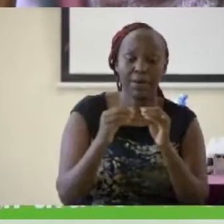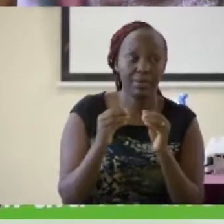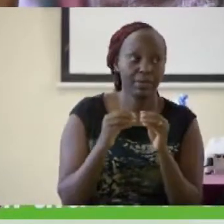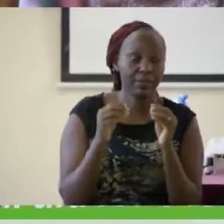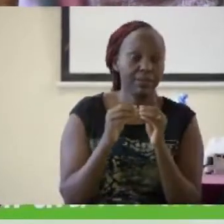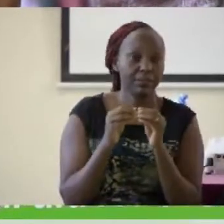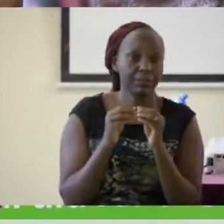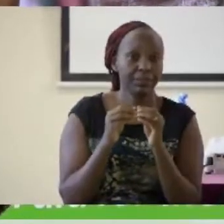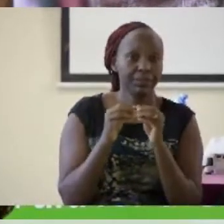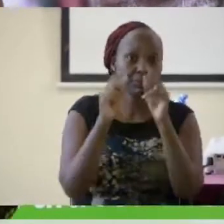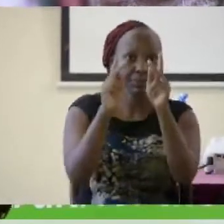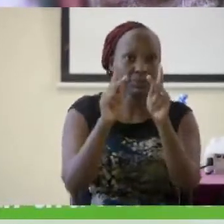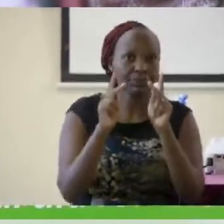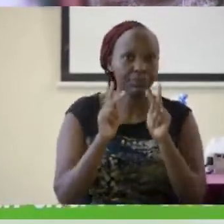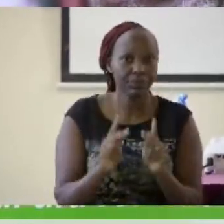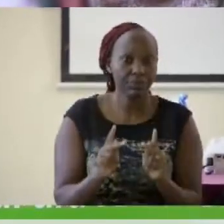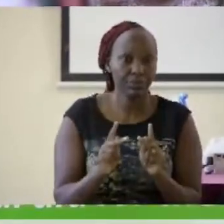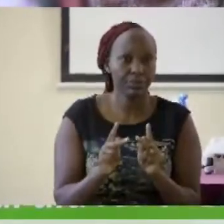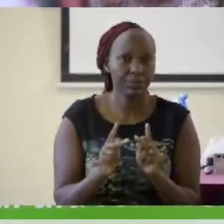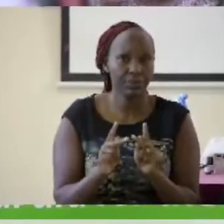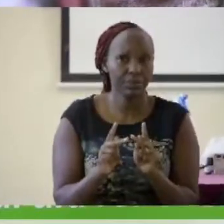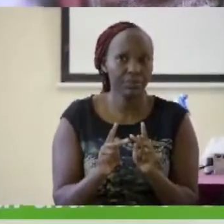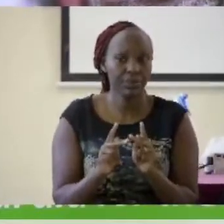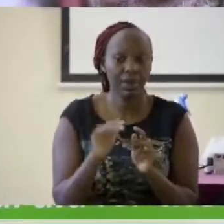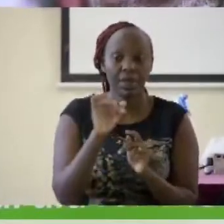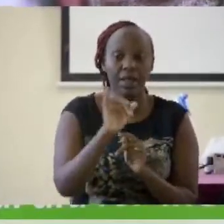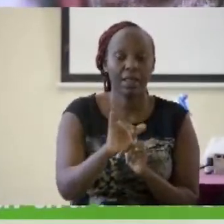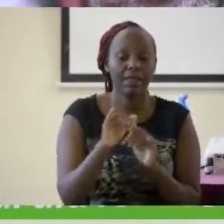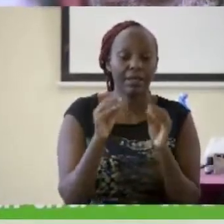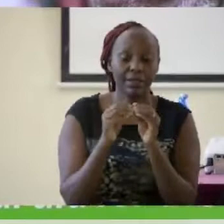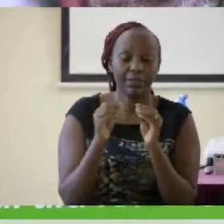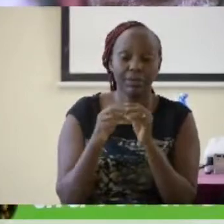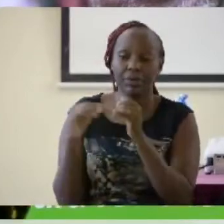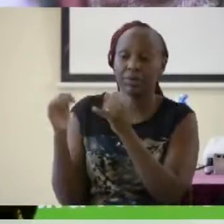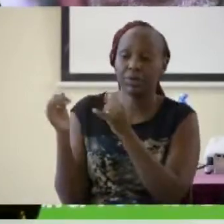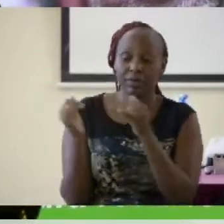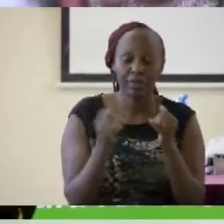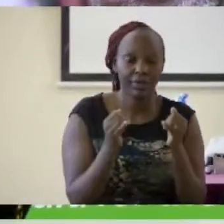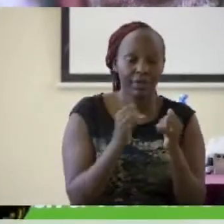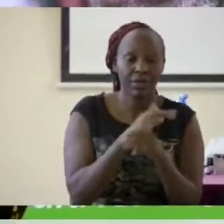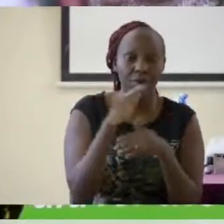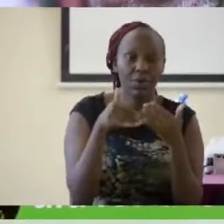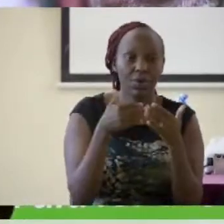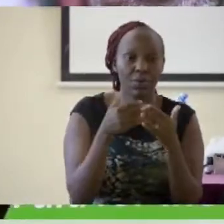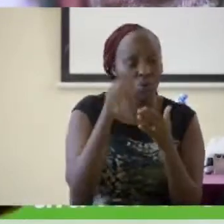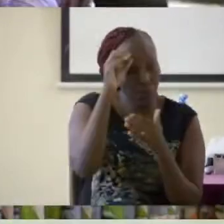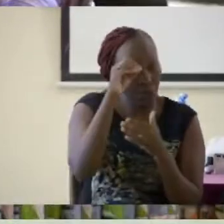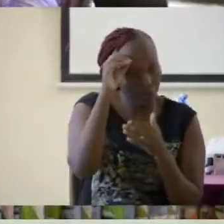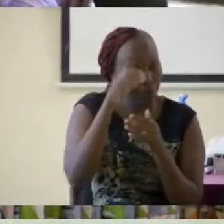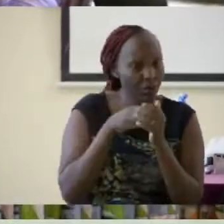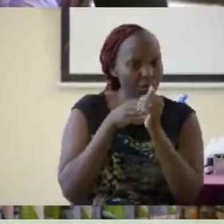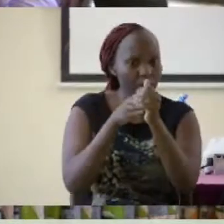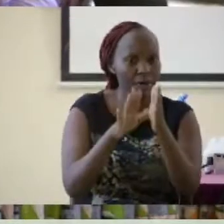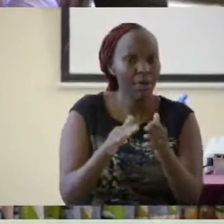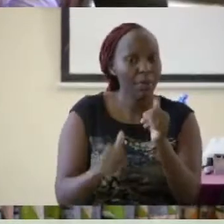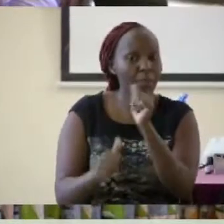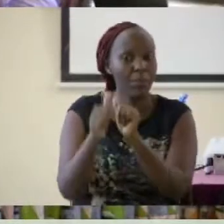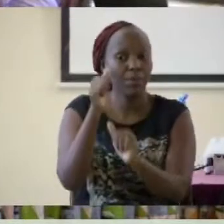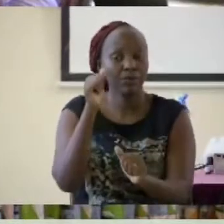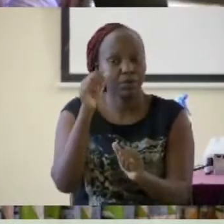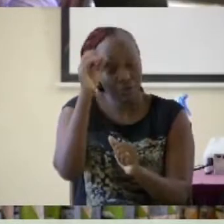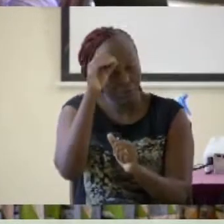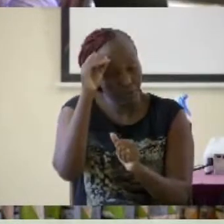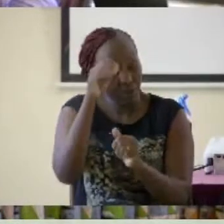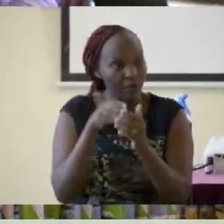in Kisumu Sunset. At that meeting, we invited all the opinion leaders, most of the opinion